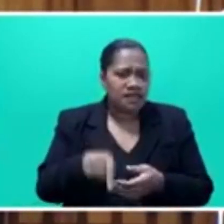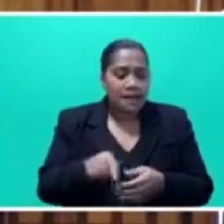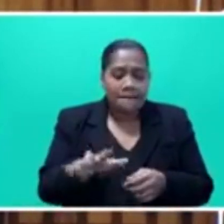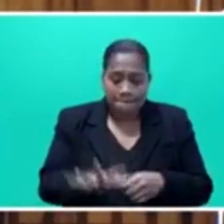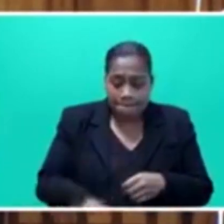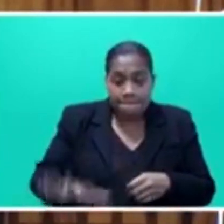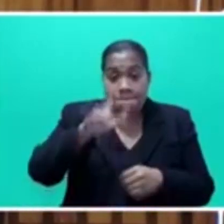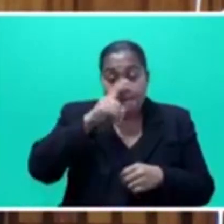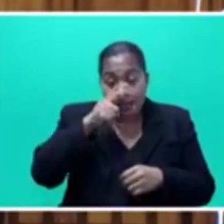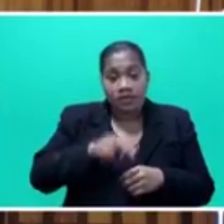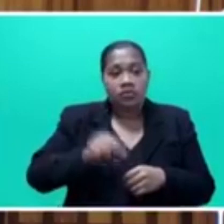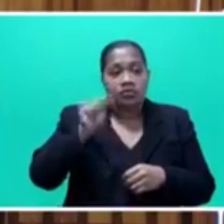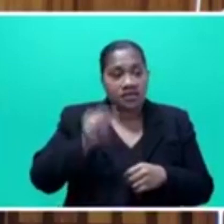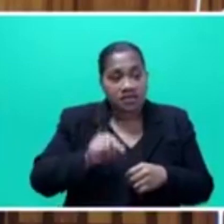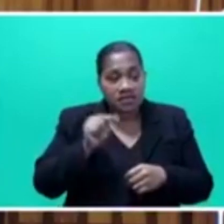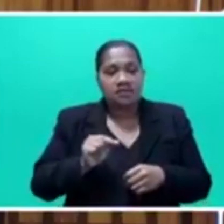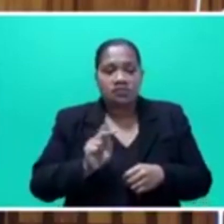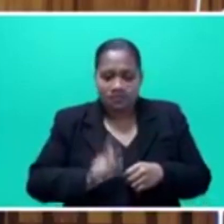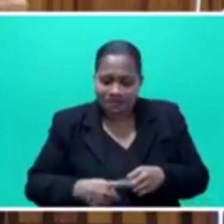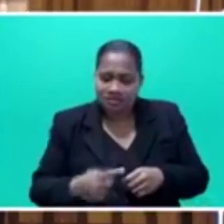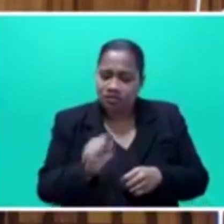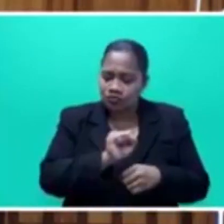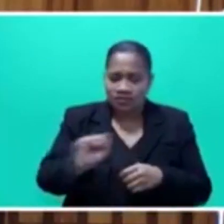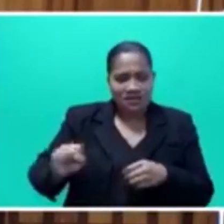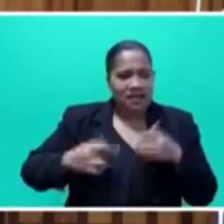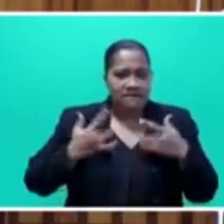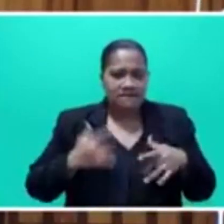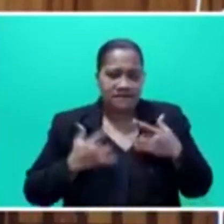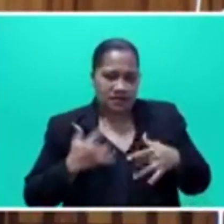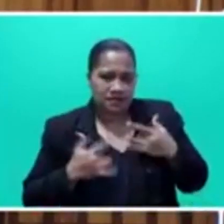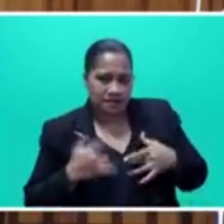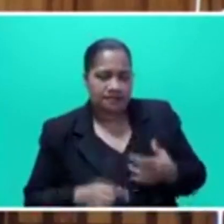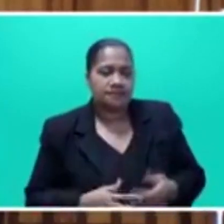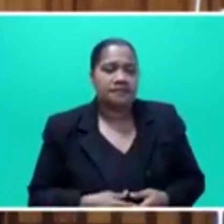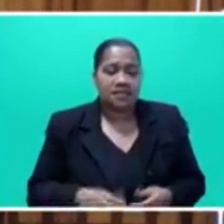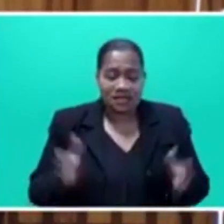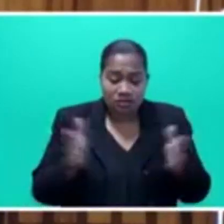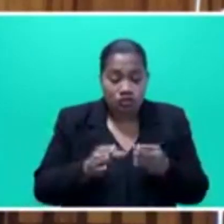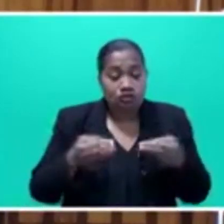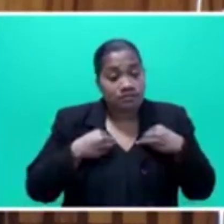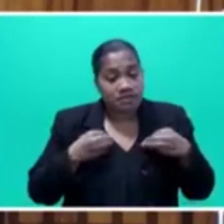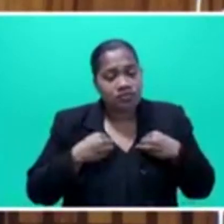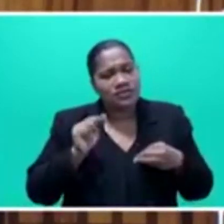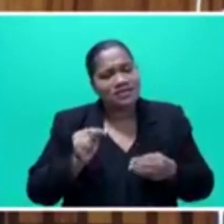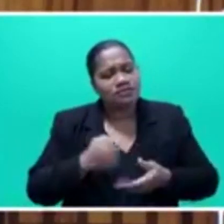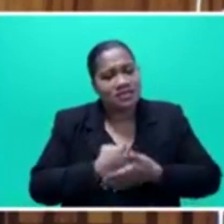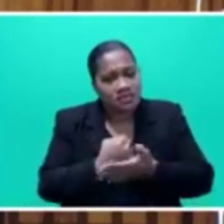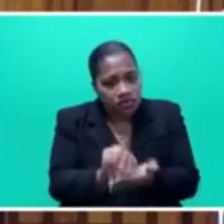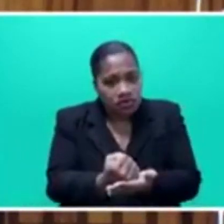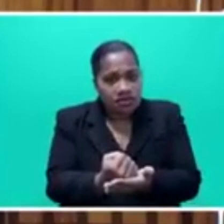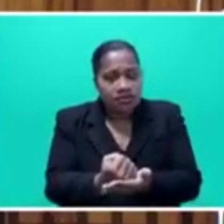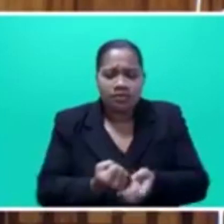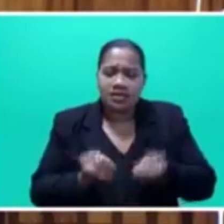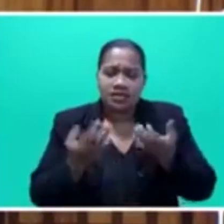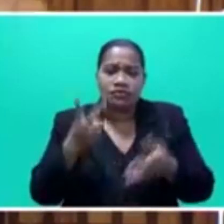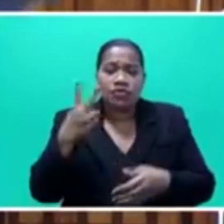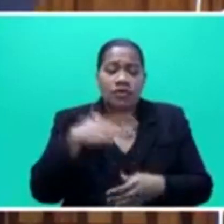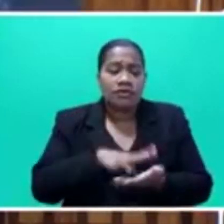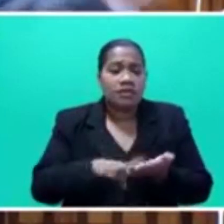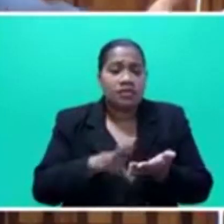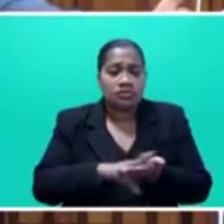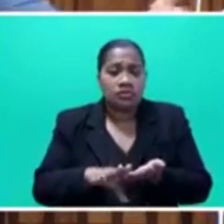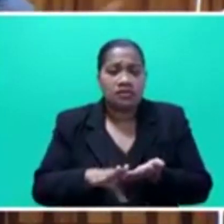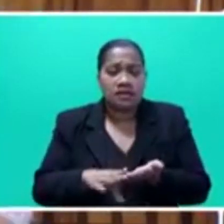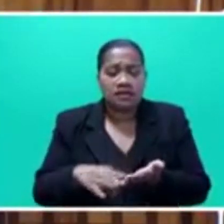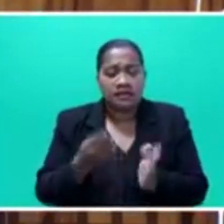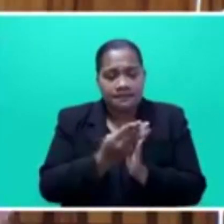need to be able to carry on with their living. The small businesses need to be supported. We are giving $200 million of allocation in the budget, so they